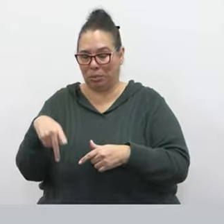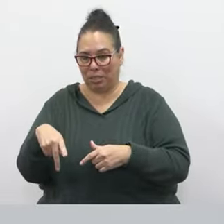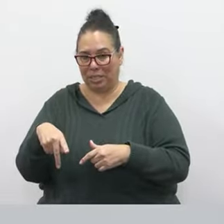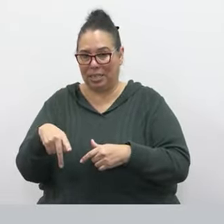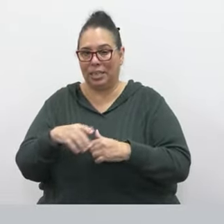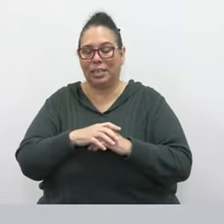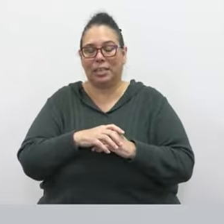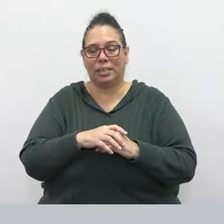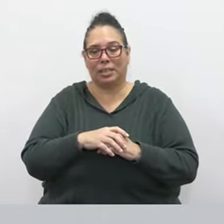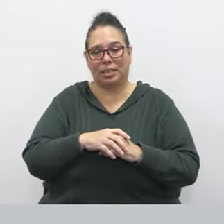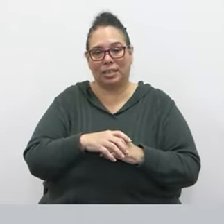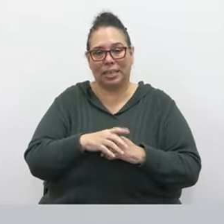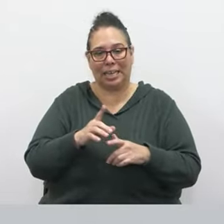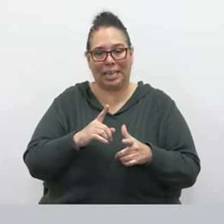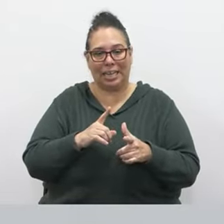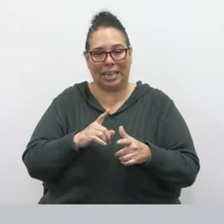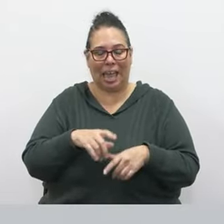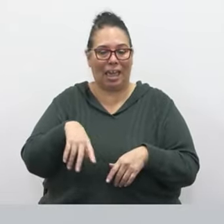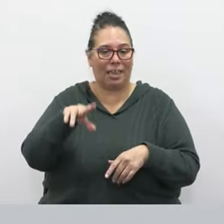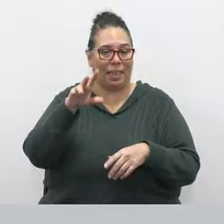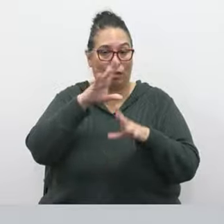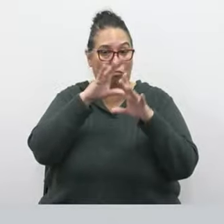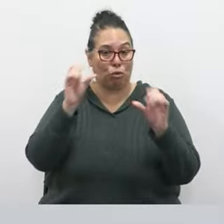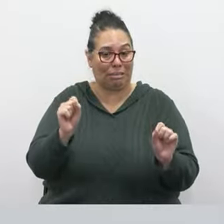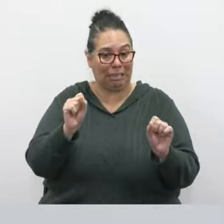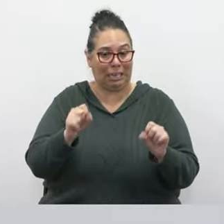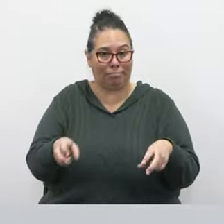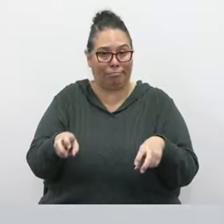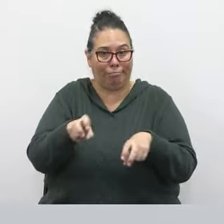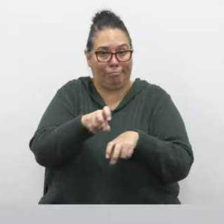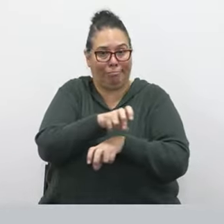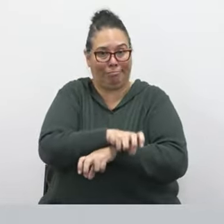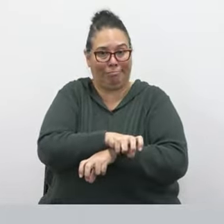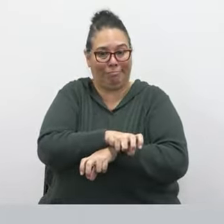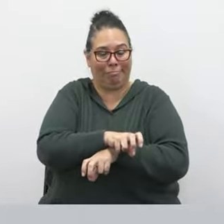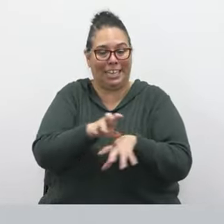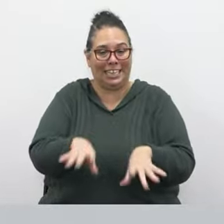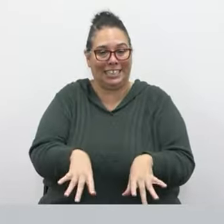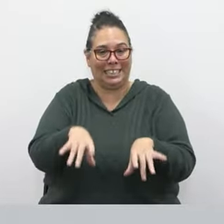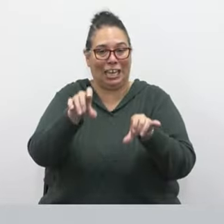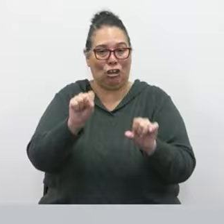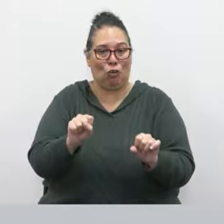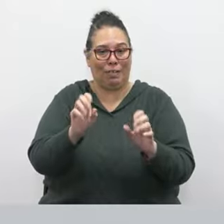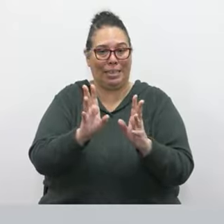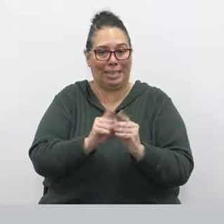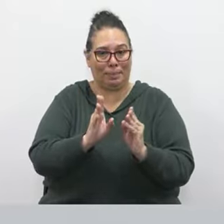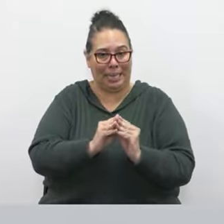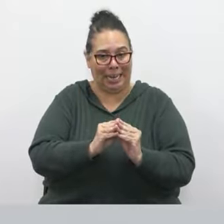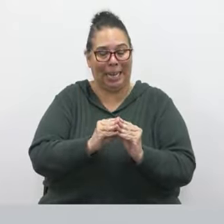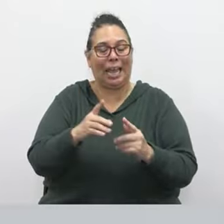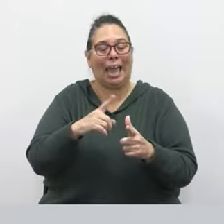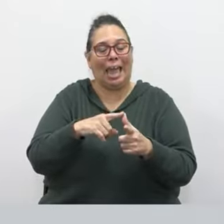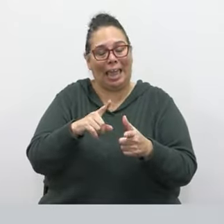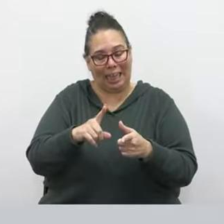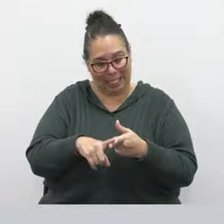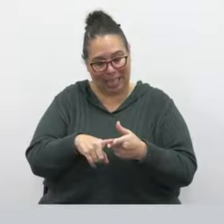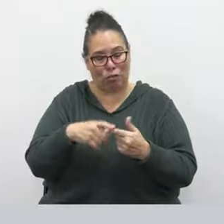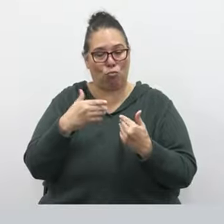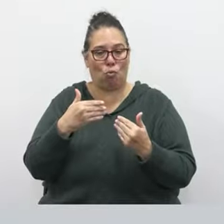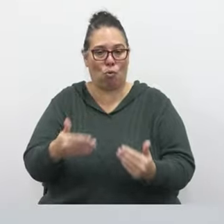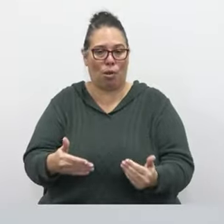seated and then take over the meeting and conduct the election for the vice president, which would be done in the same